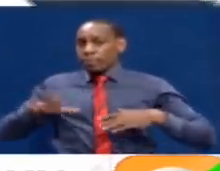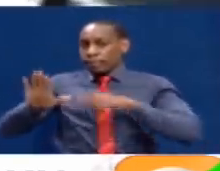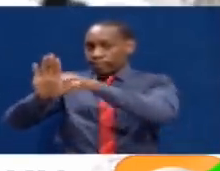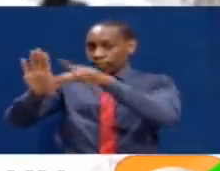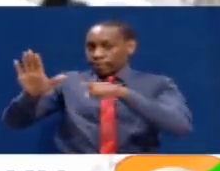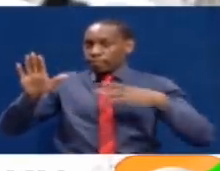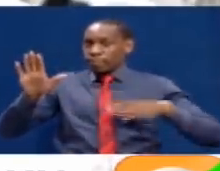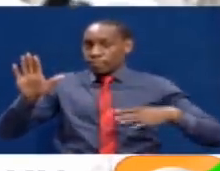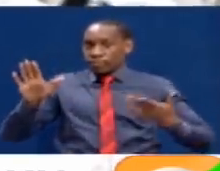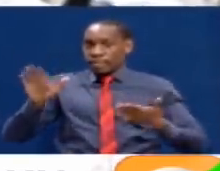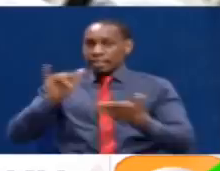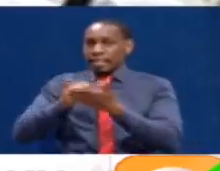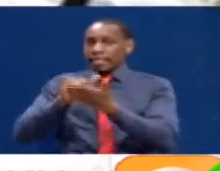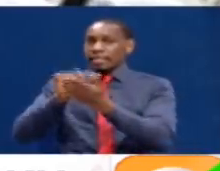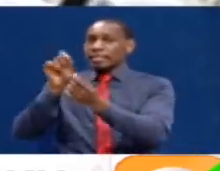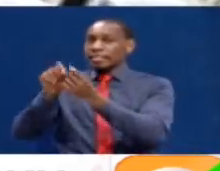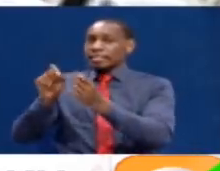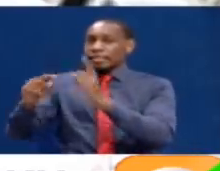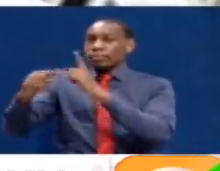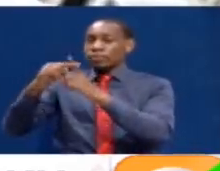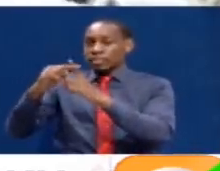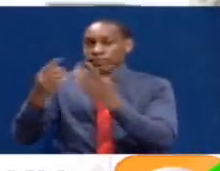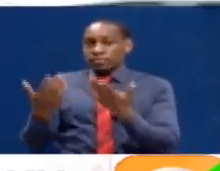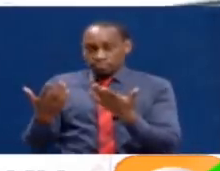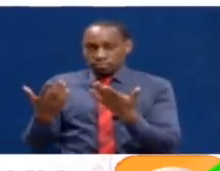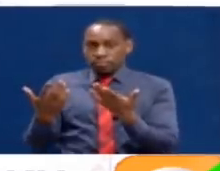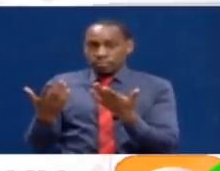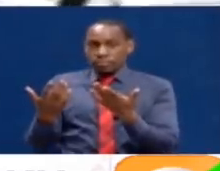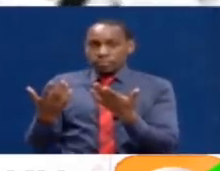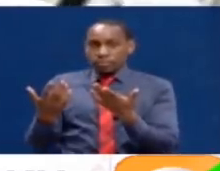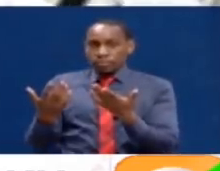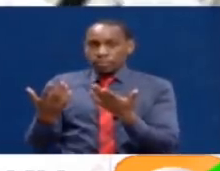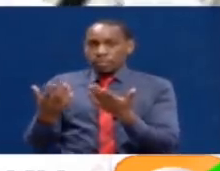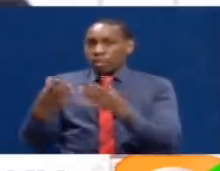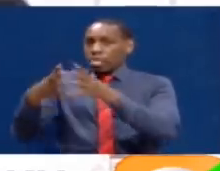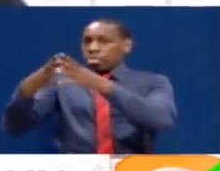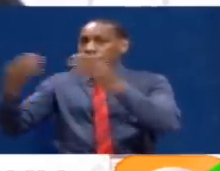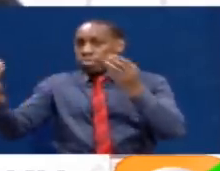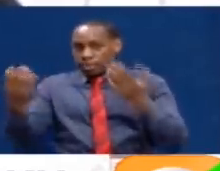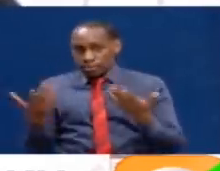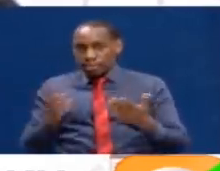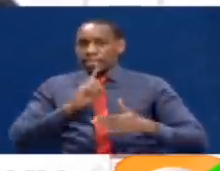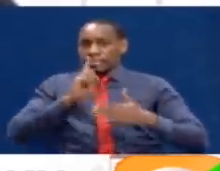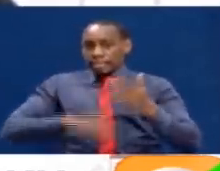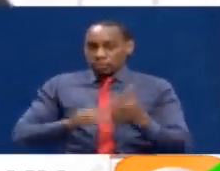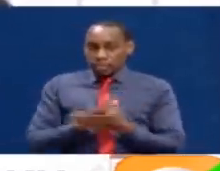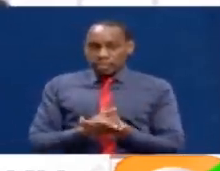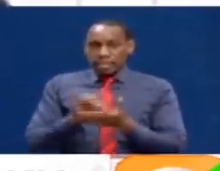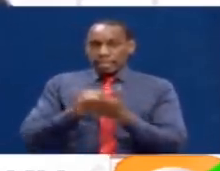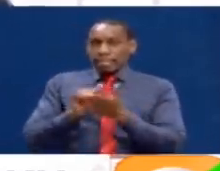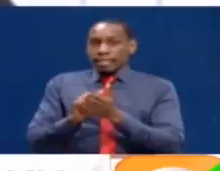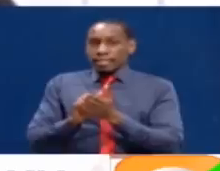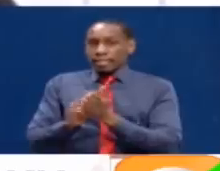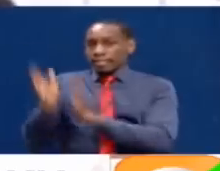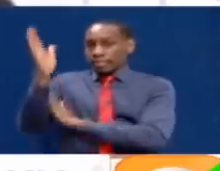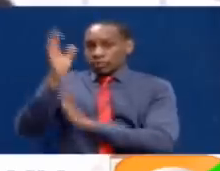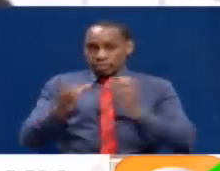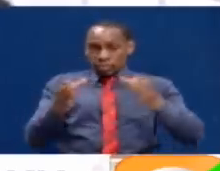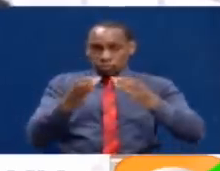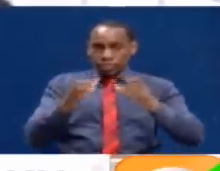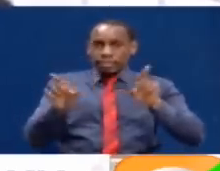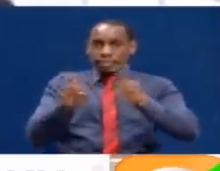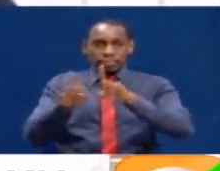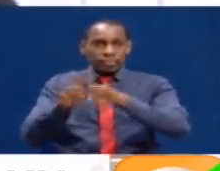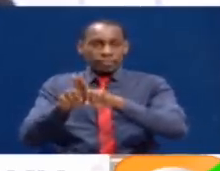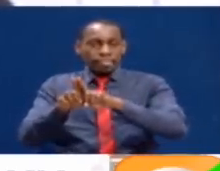who were tested positive have since gone missing. Okay. And they're saying that security apparatus are